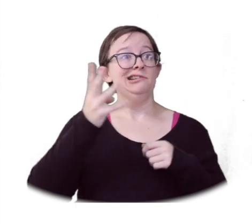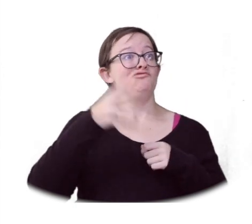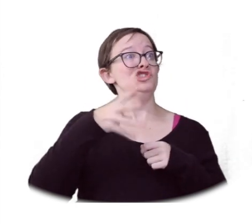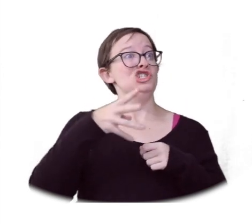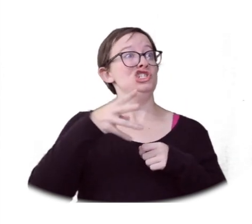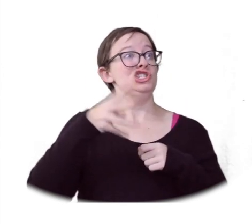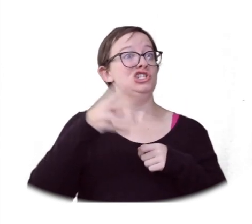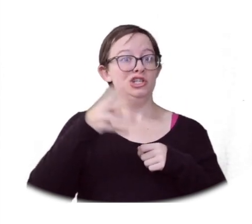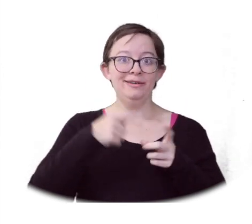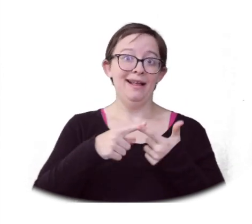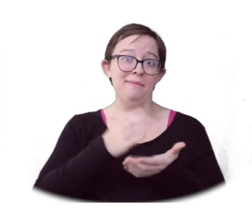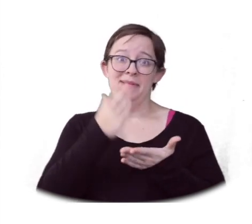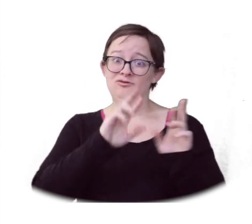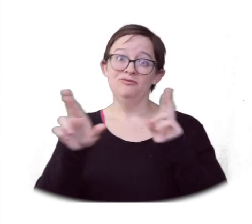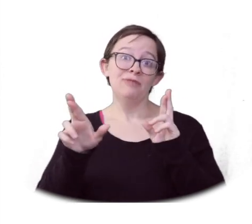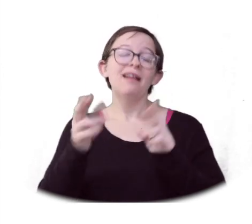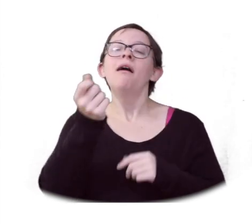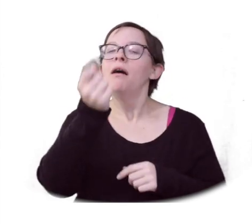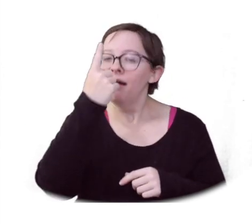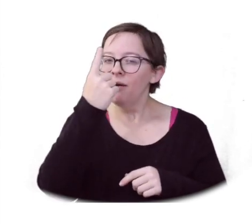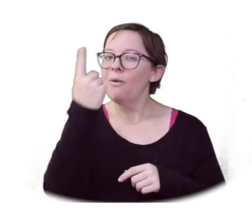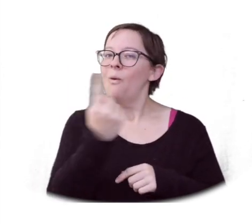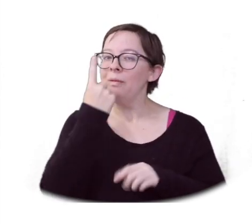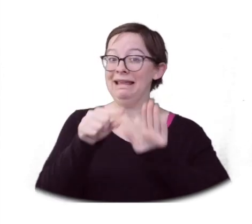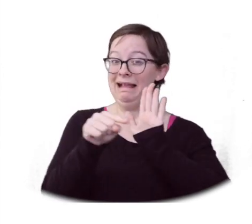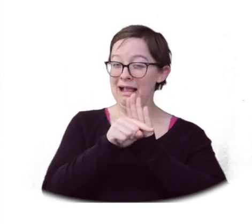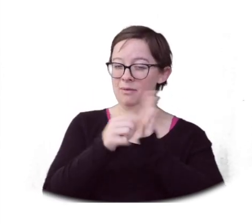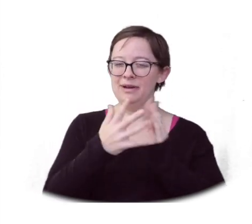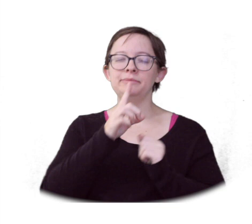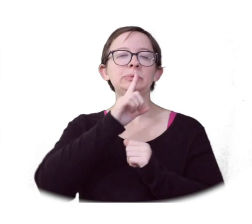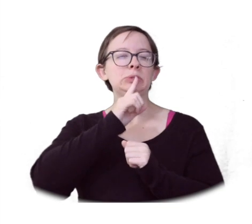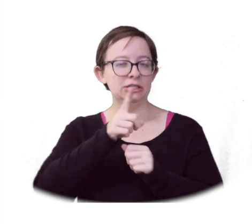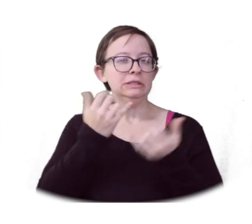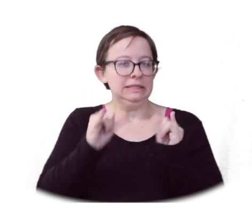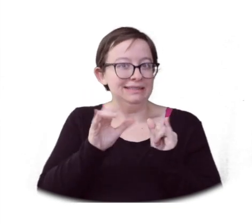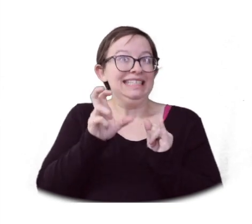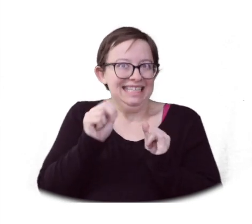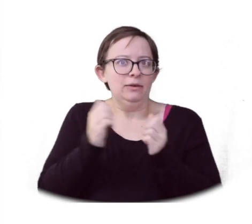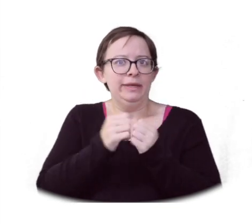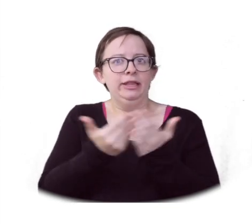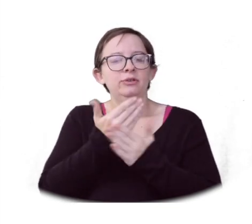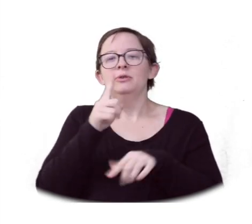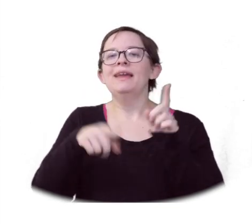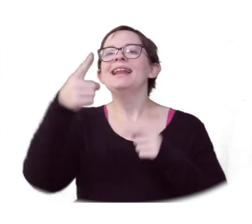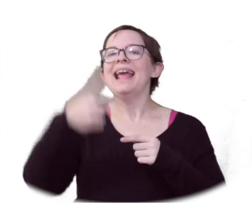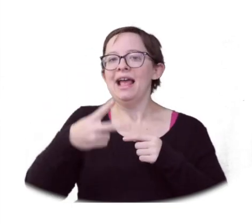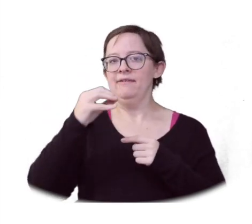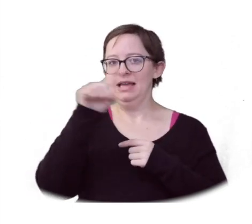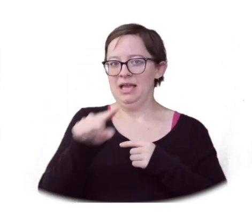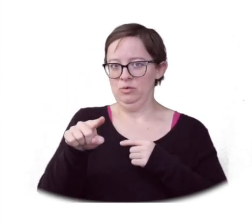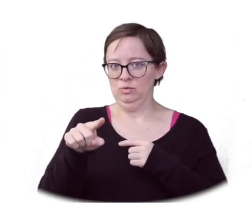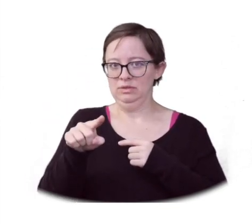there, and it just goes, and then it gives you your bottle. Now, the only con to this, I would say, is I'm pretty sure still on the new version you can't do